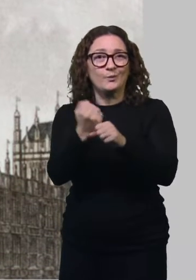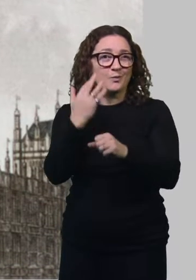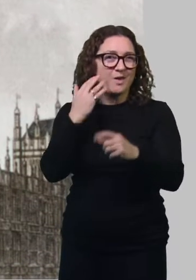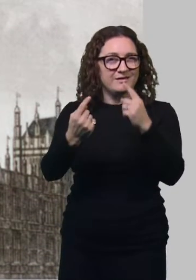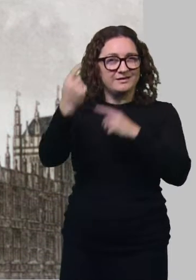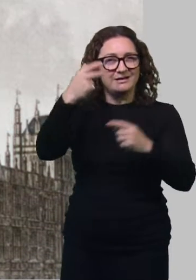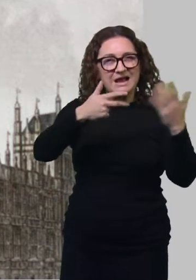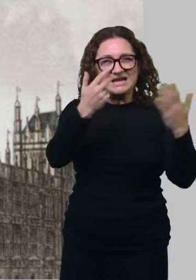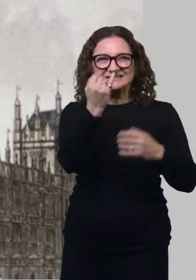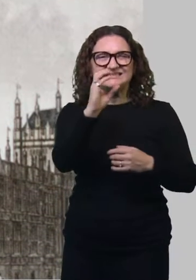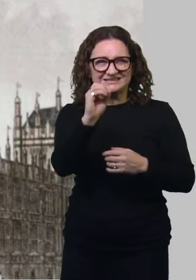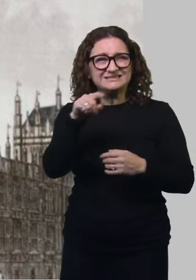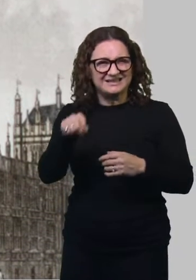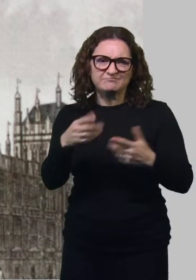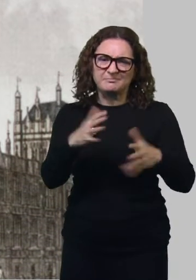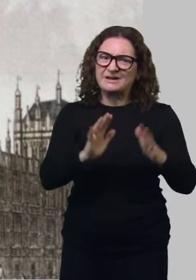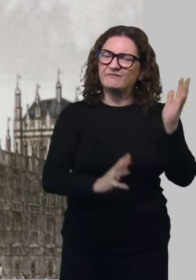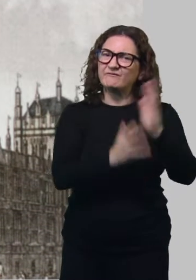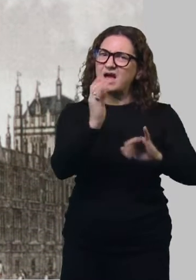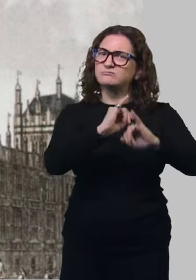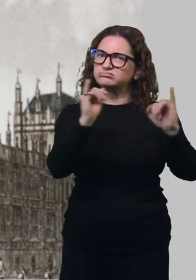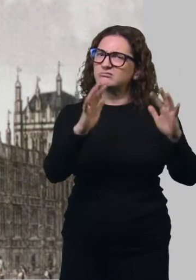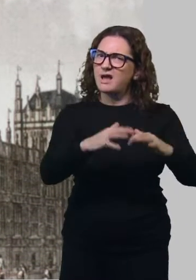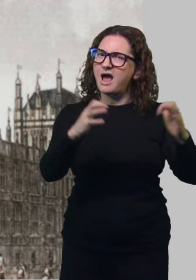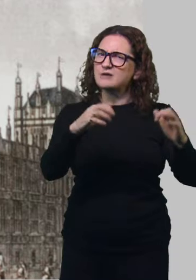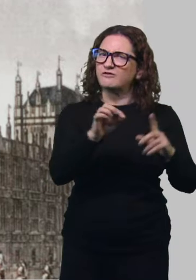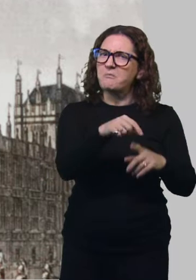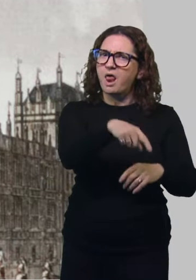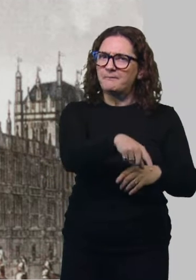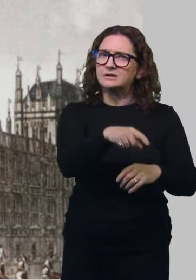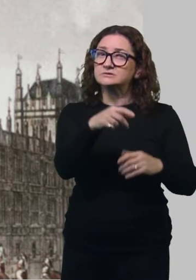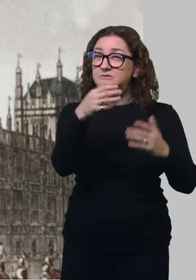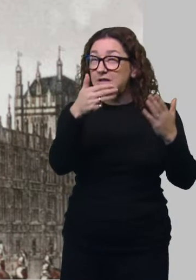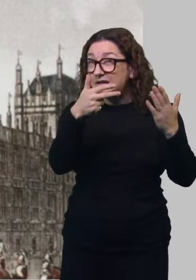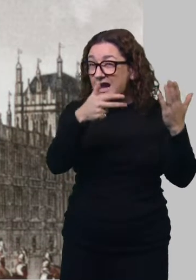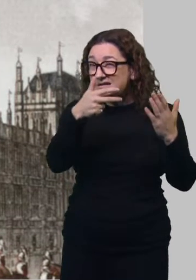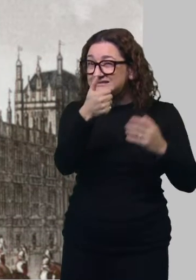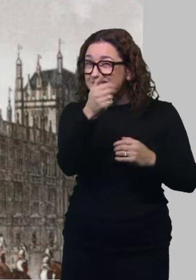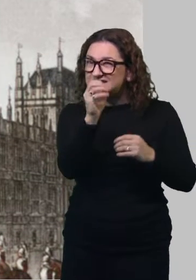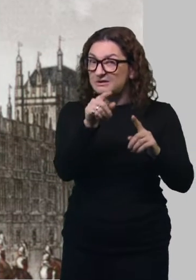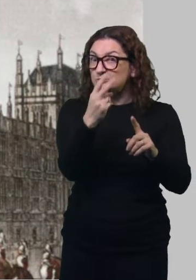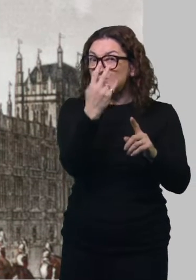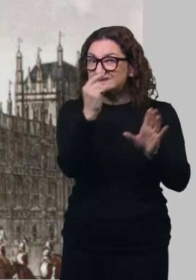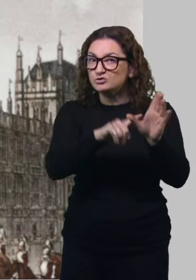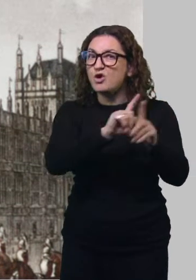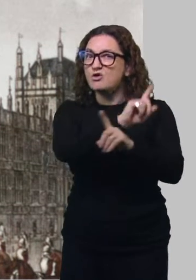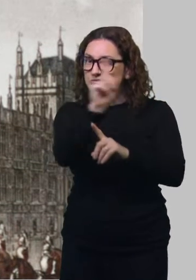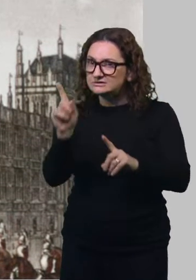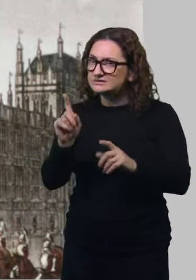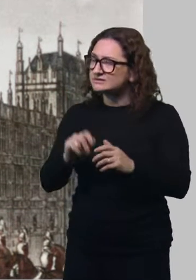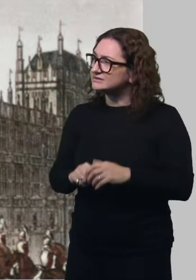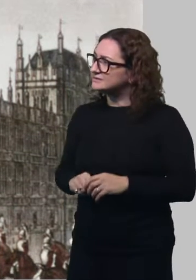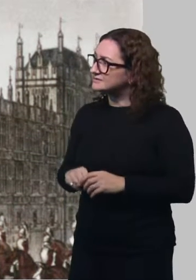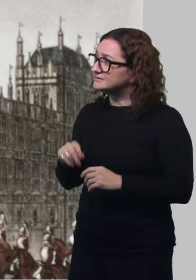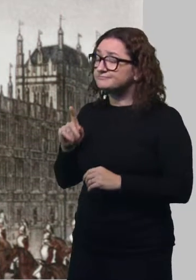1860, 26 years after the old Houses of Parliament were destroyed by a terrible fire. It was built to do three things: serve as